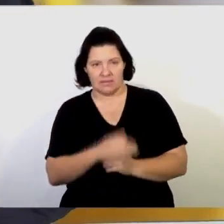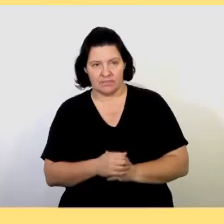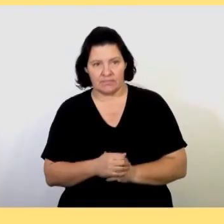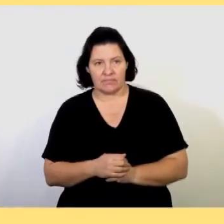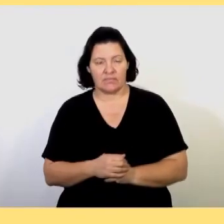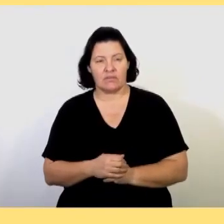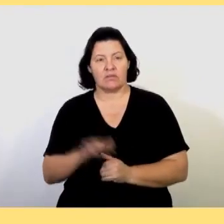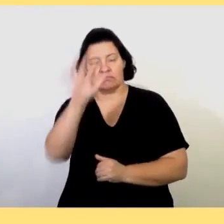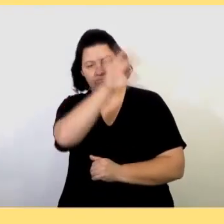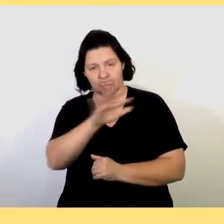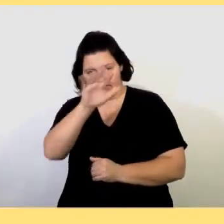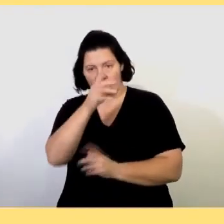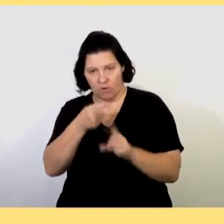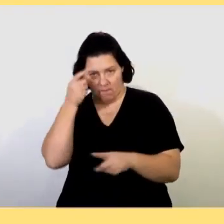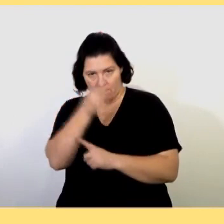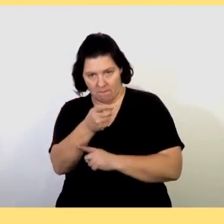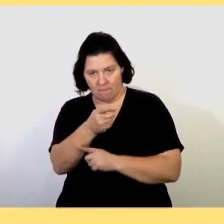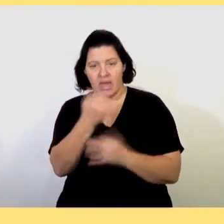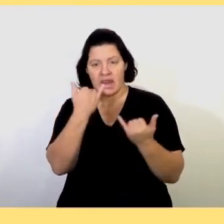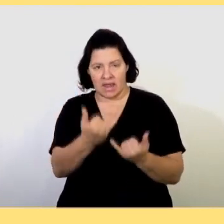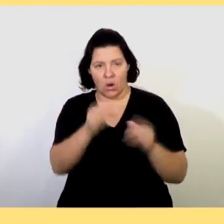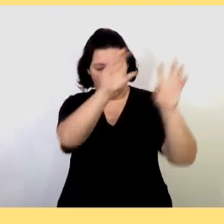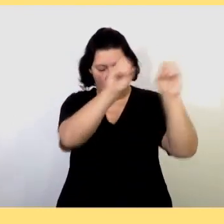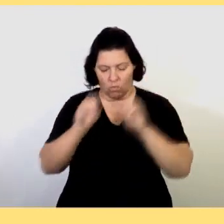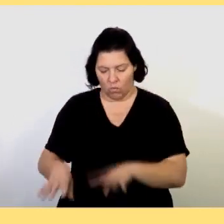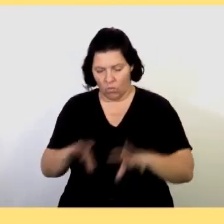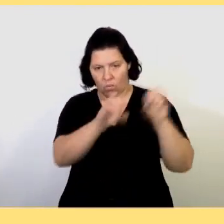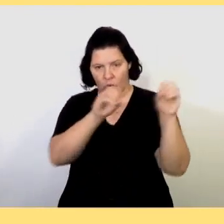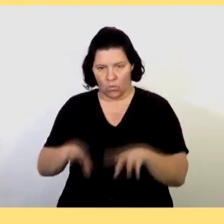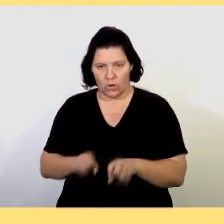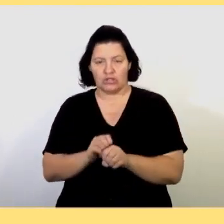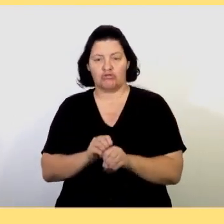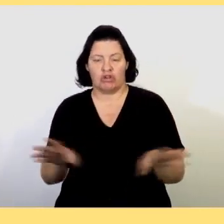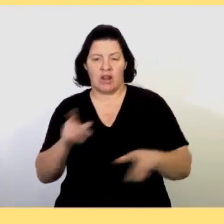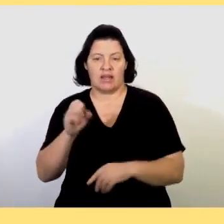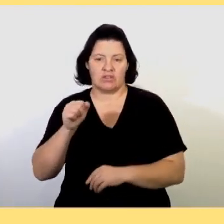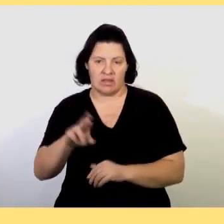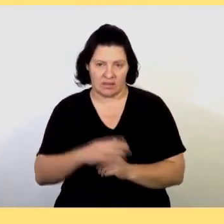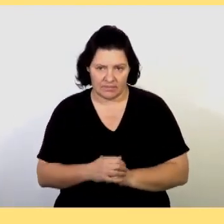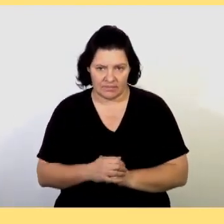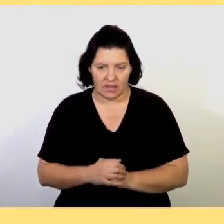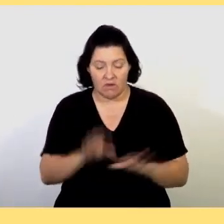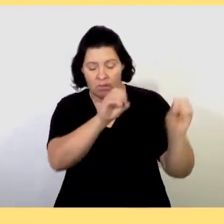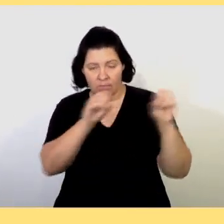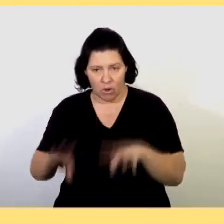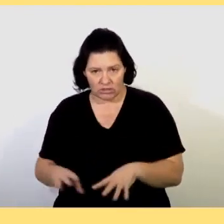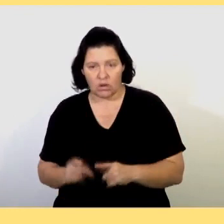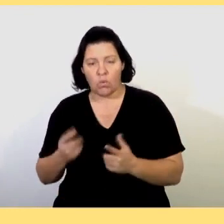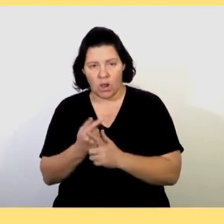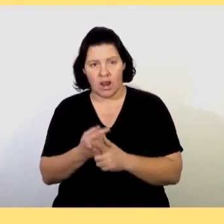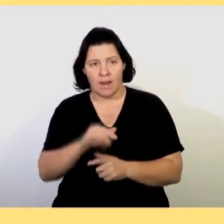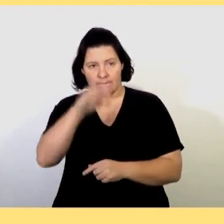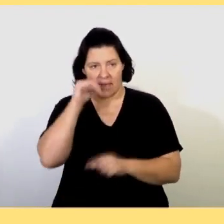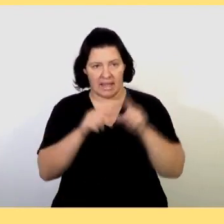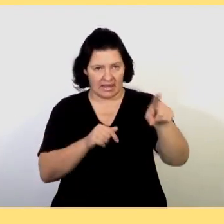it is. So from here now, we can post to the general ledger. If we're going to post, we're